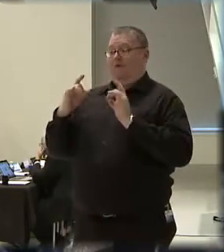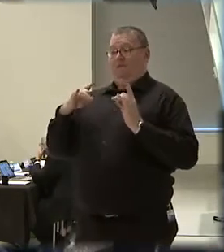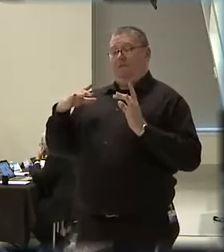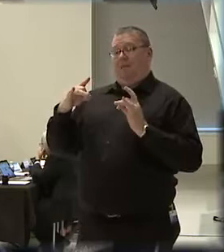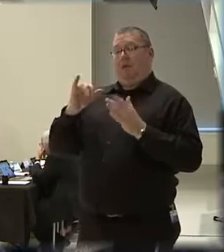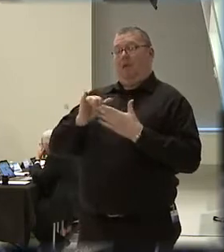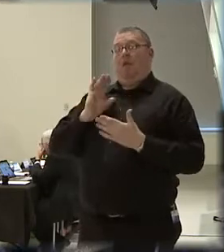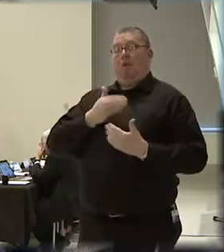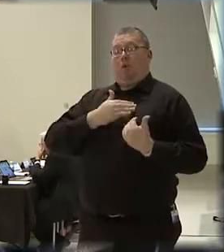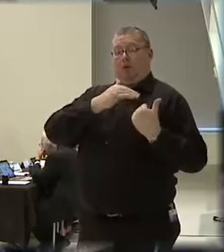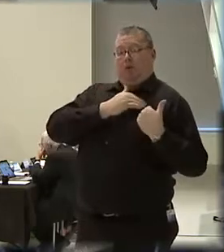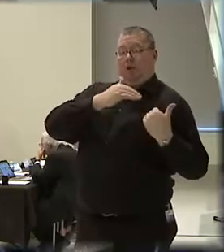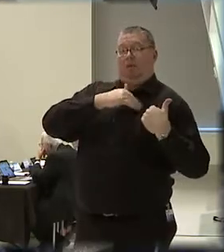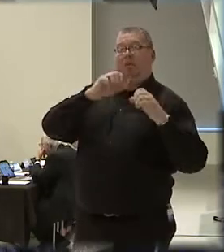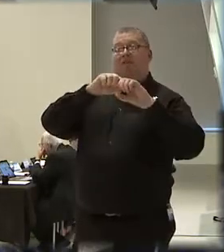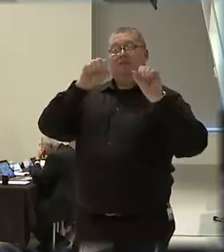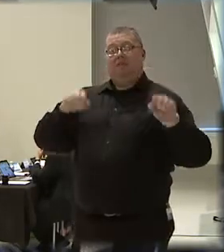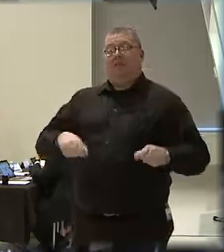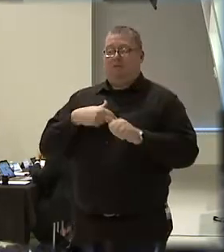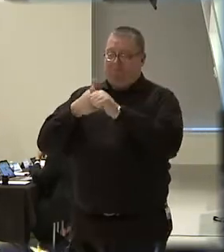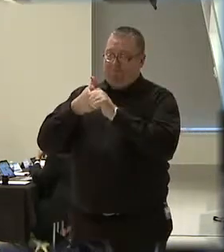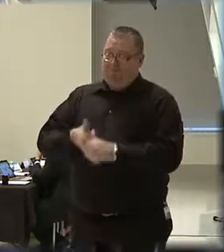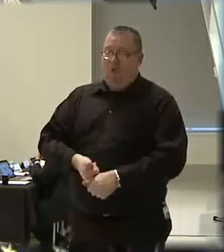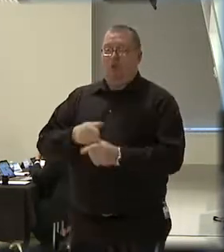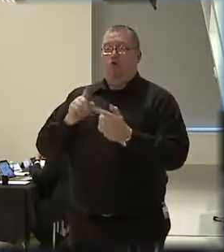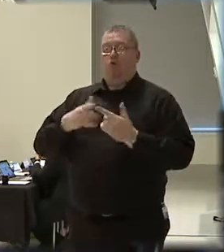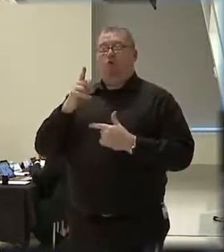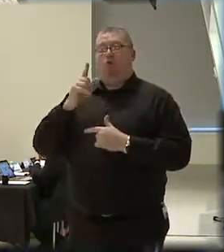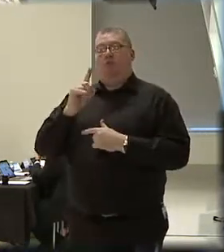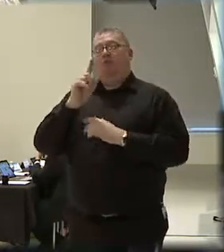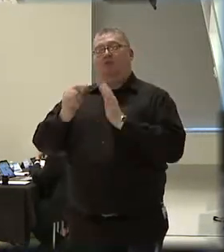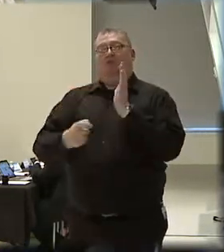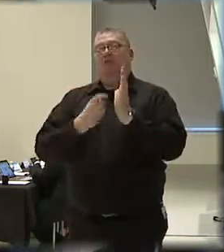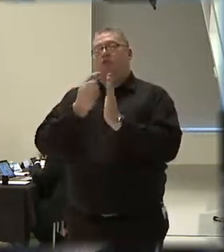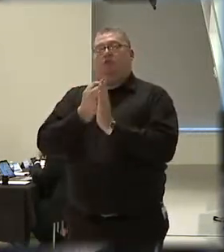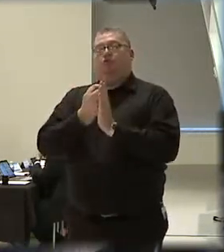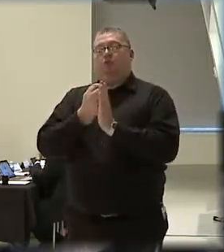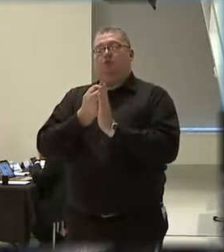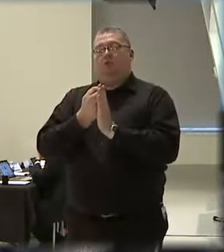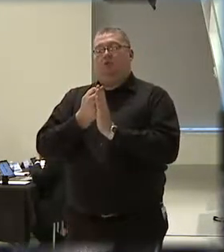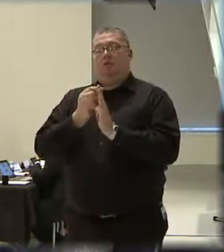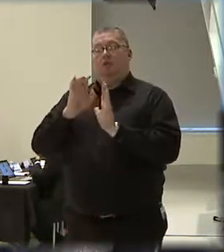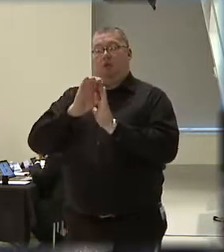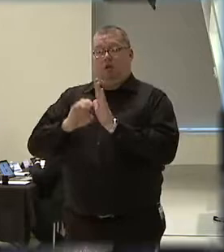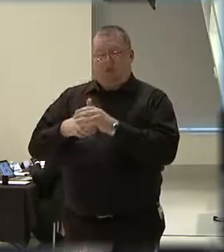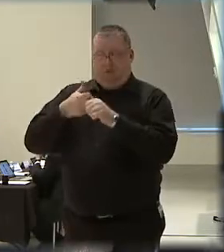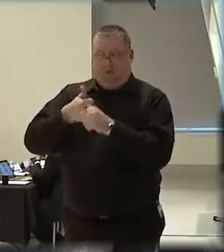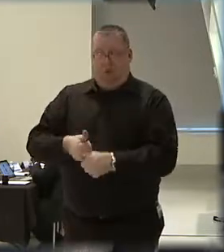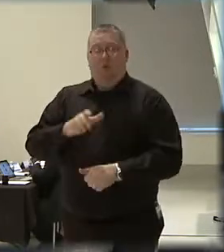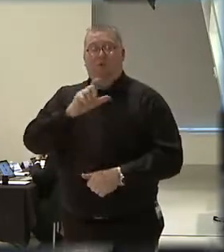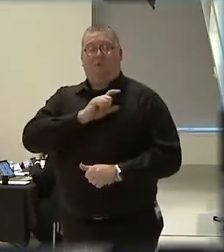your accountability systems are adhering to 21st century constitutional policing principles.